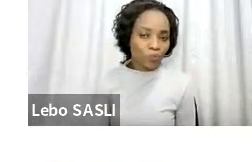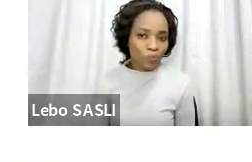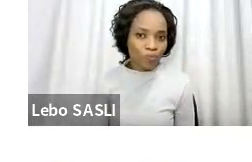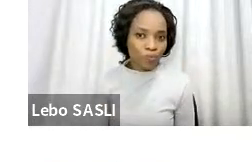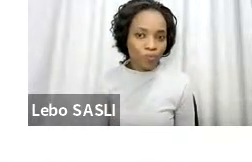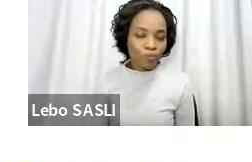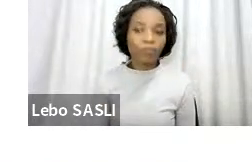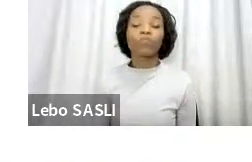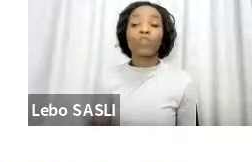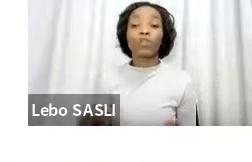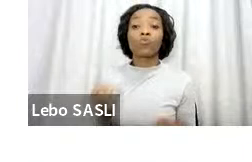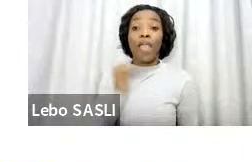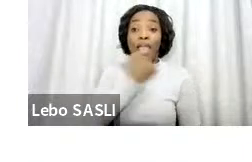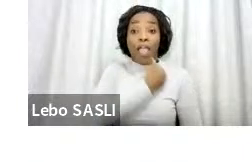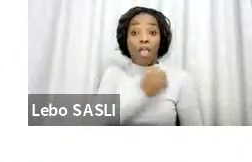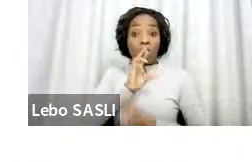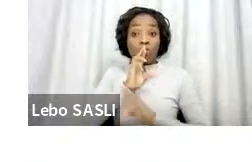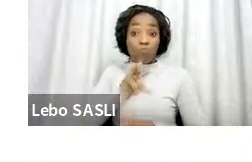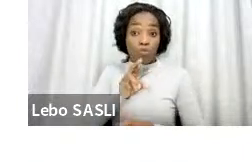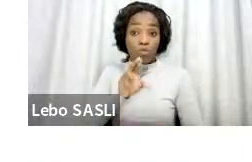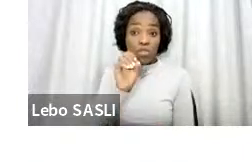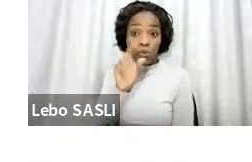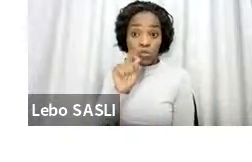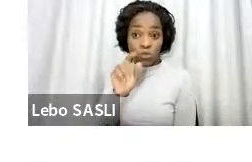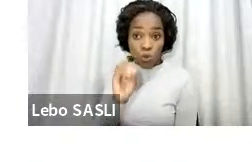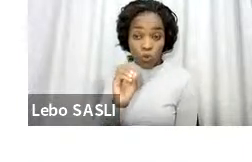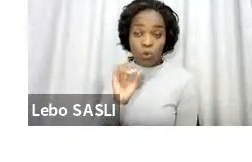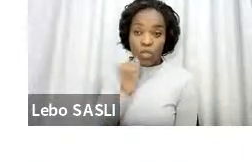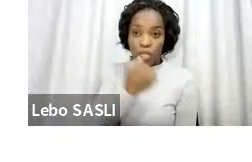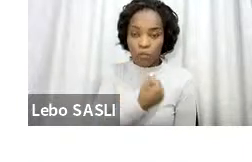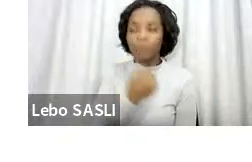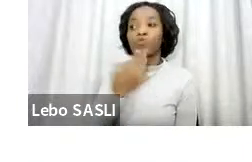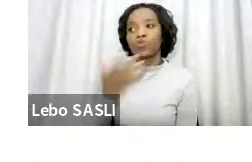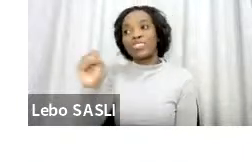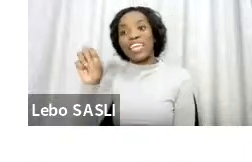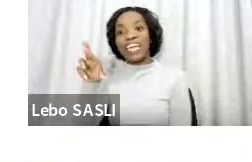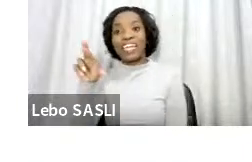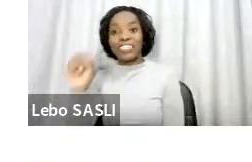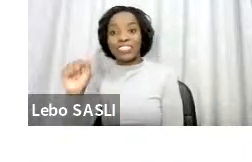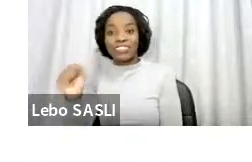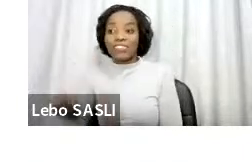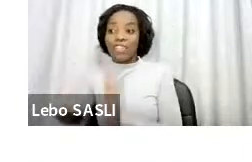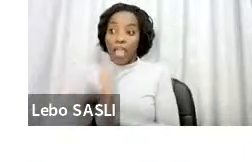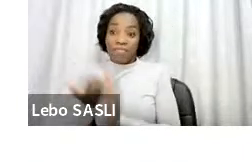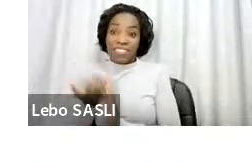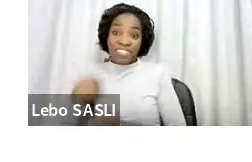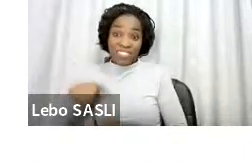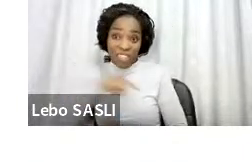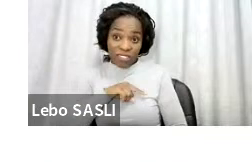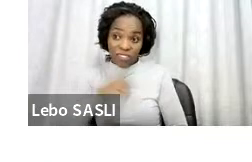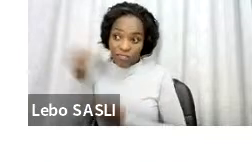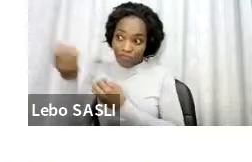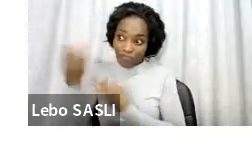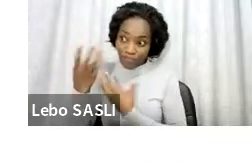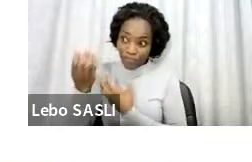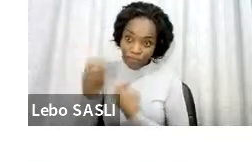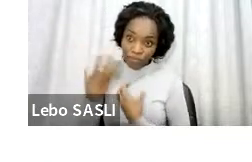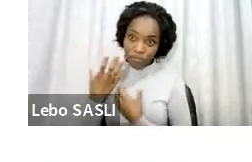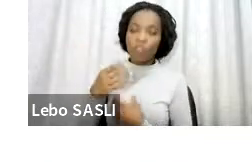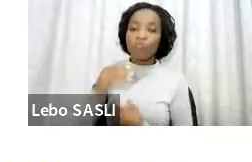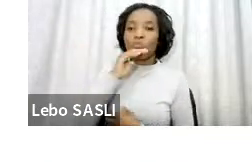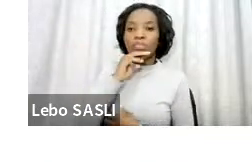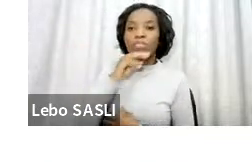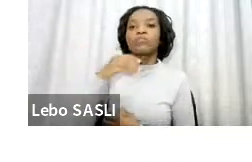Our reporting goes like this. SARS updates the Office of the Tax Ombudsman on a bi-weekly